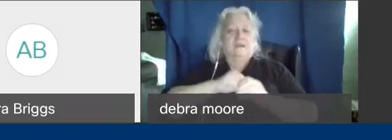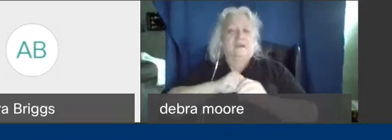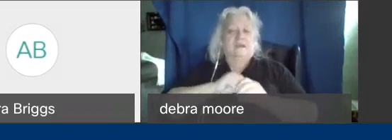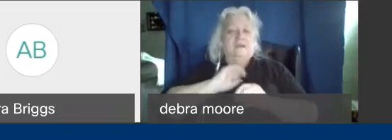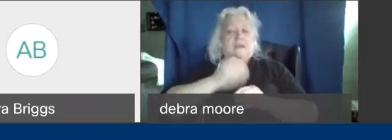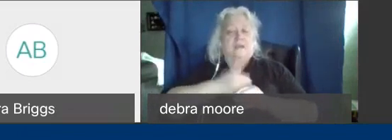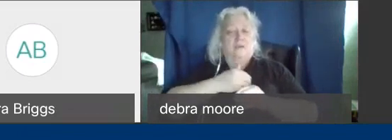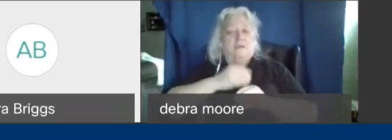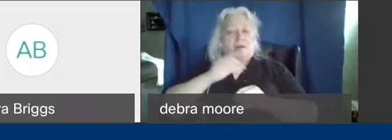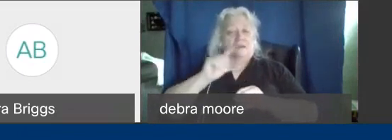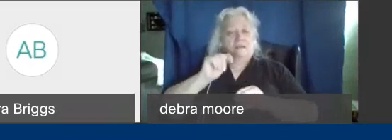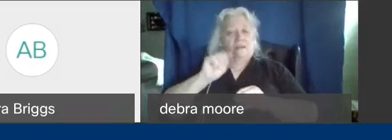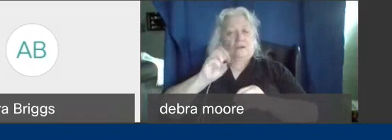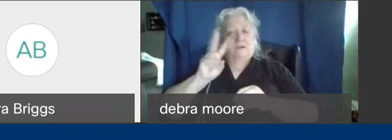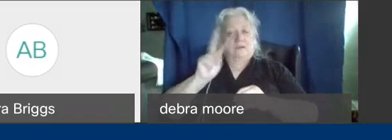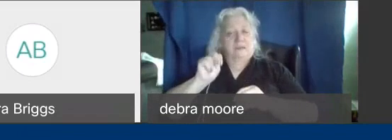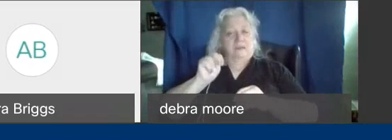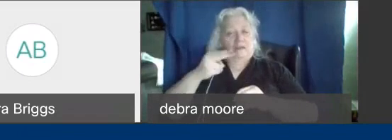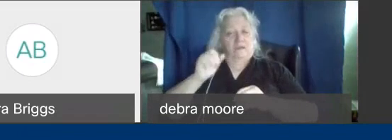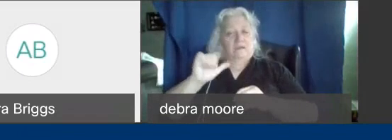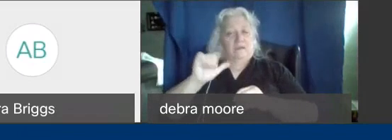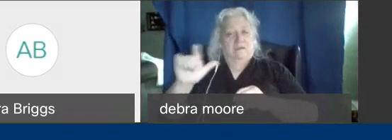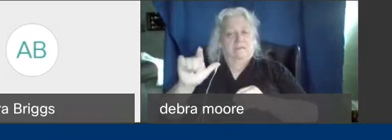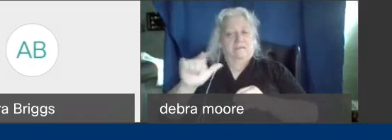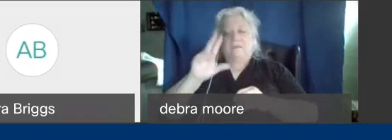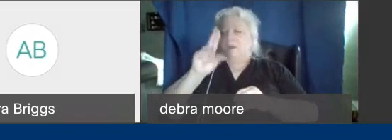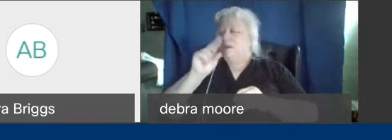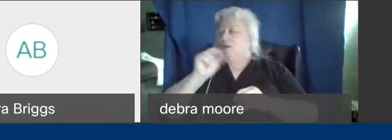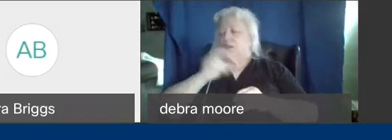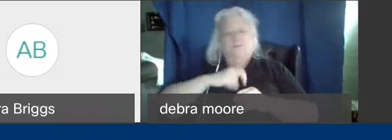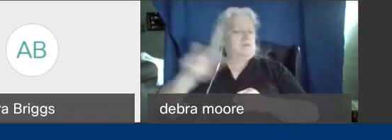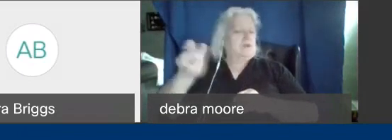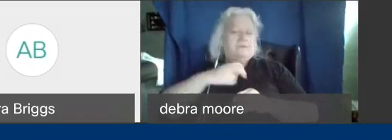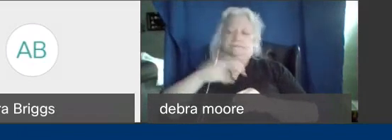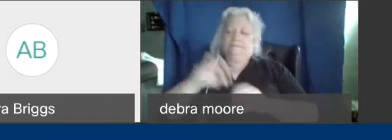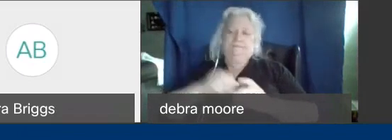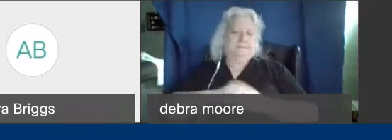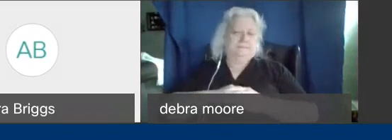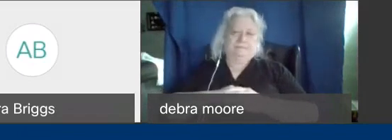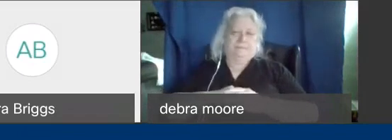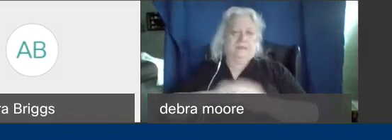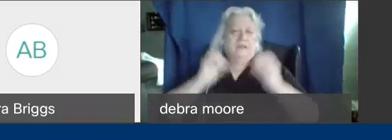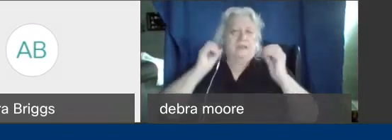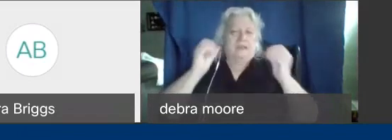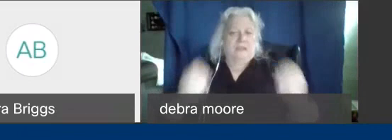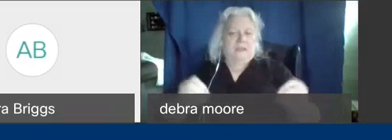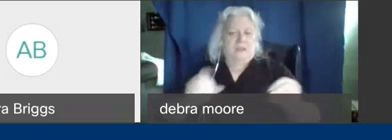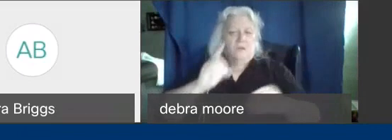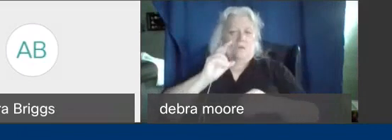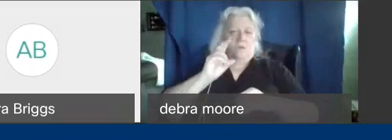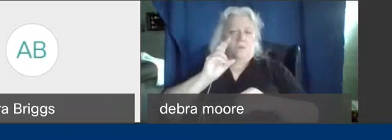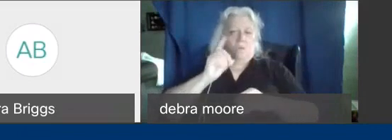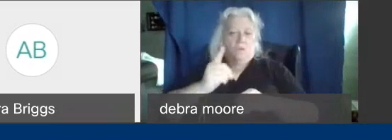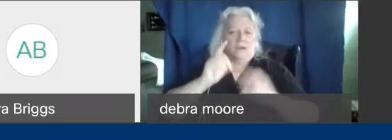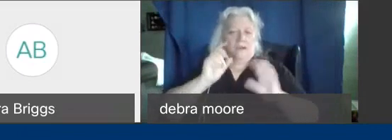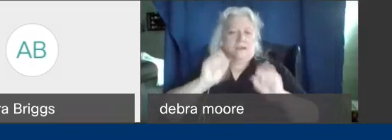summer, that there's going to be no traveling for the fall and spring semesters for RSOs or anybody on campus really. But